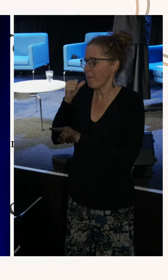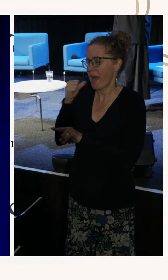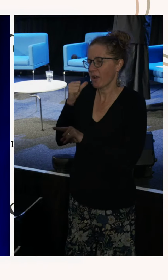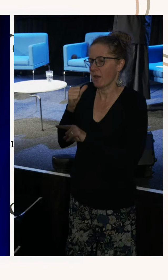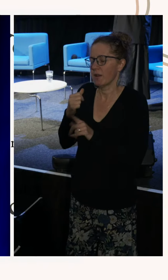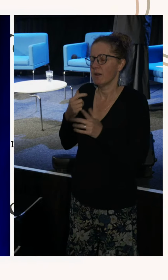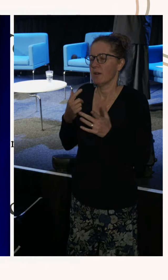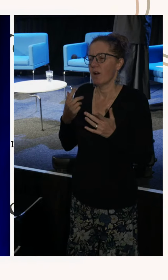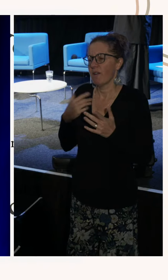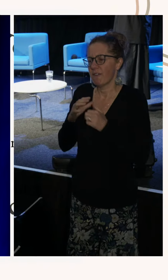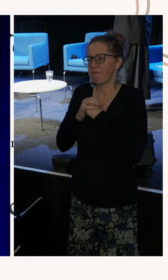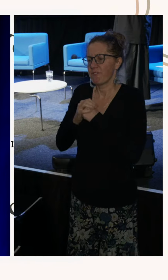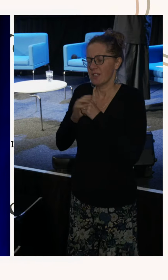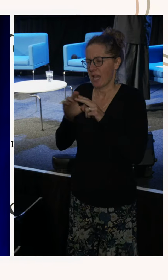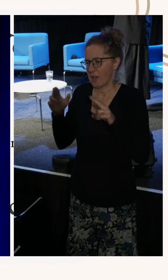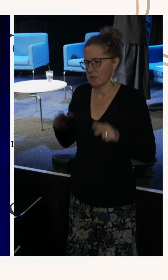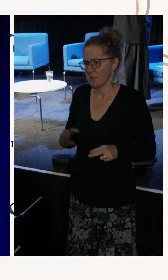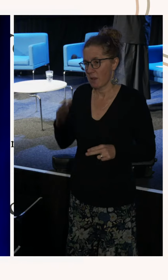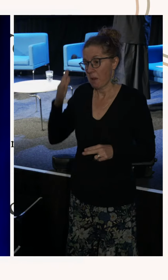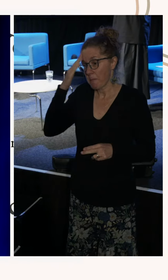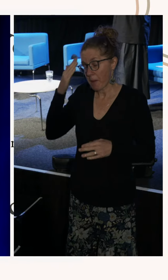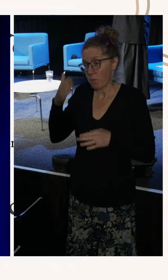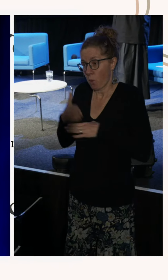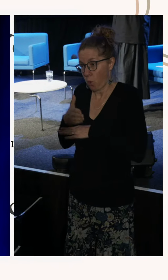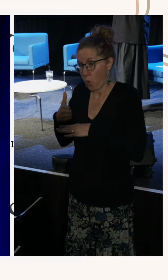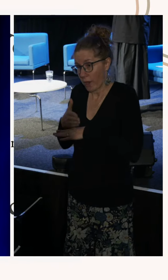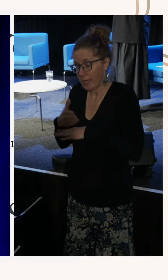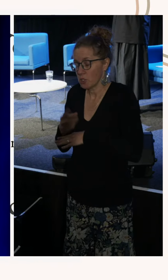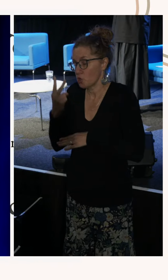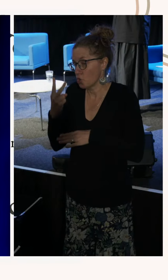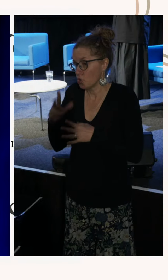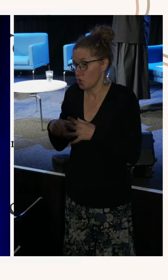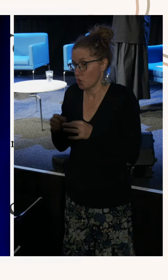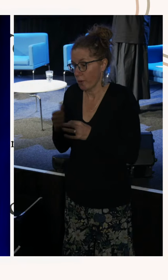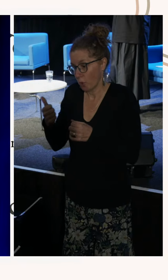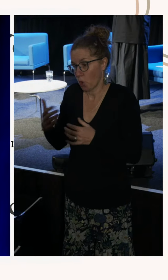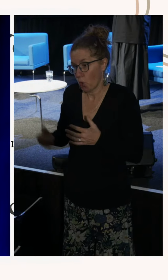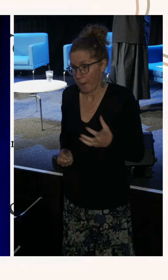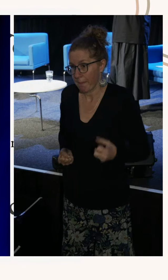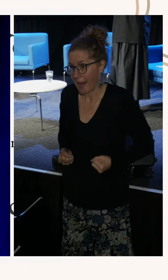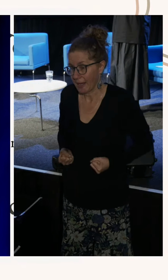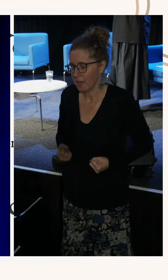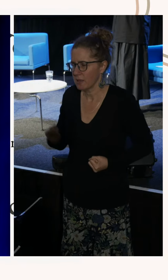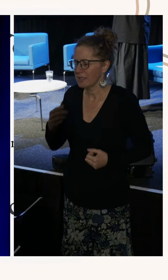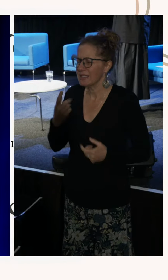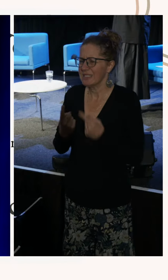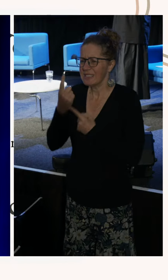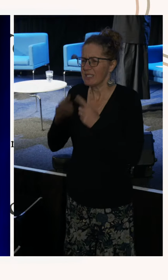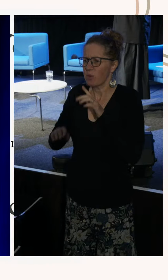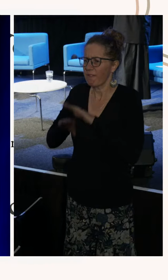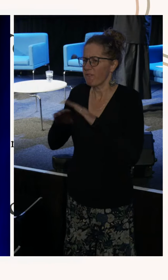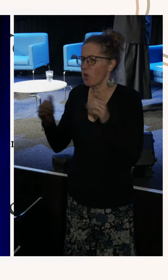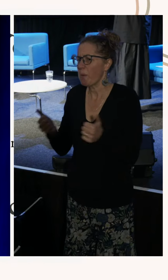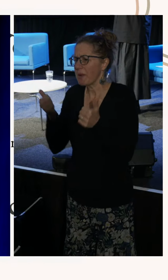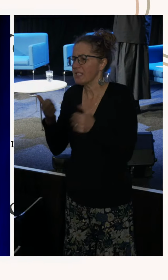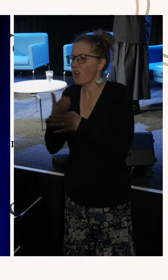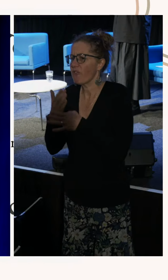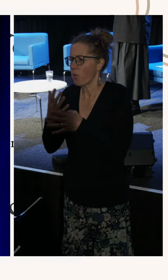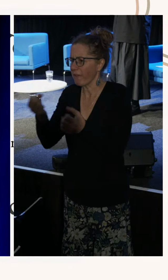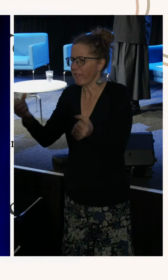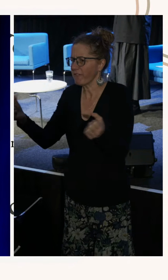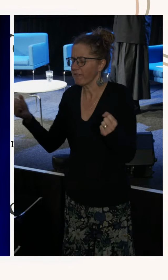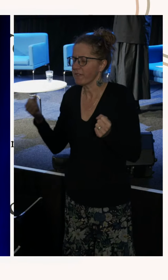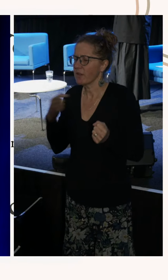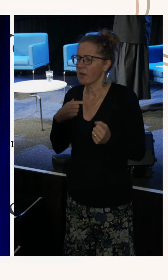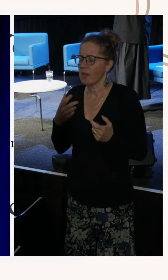Mum's. Mum was making really good money and killing herself working 2 jobs. The city was full up for some reason and there was plenty of work about. We went